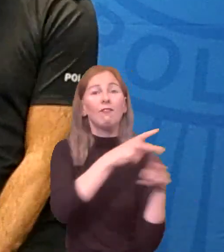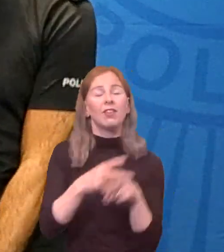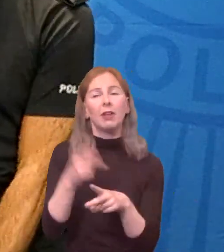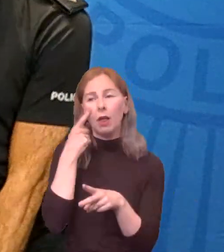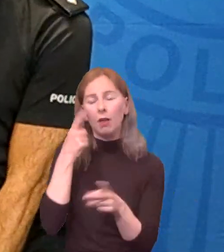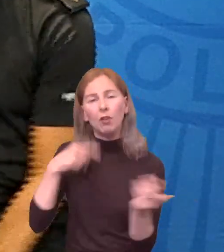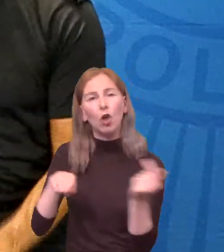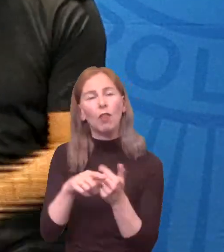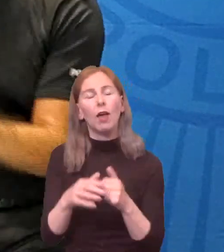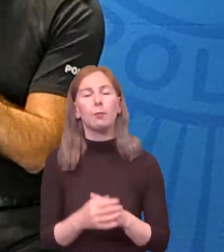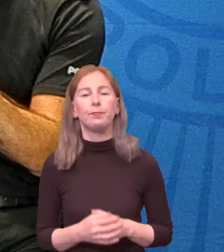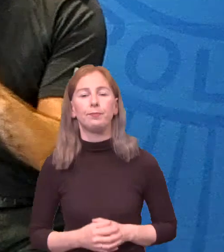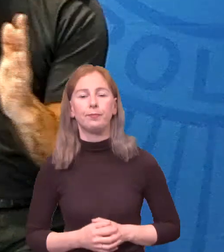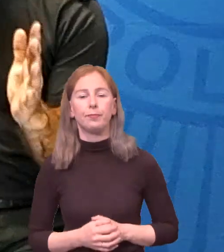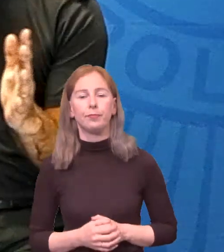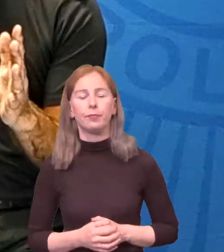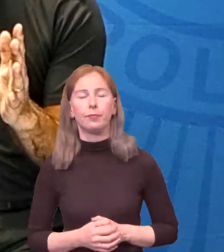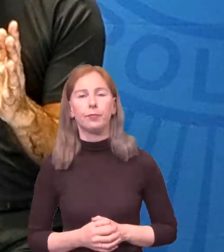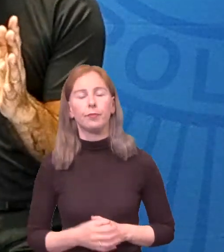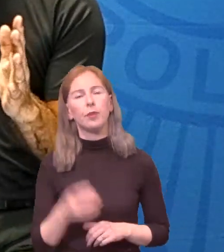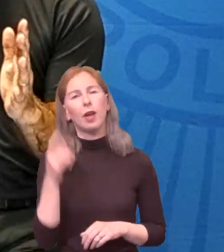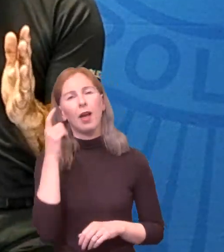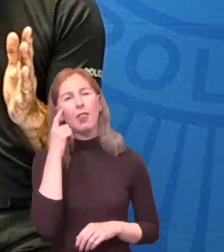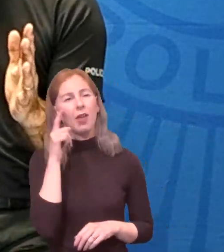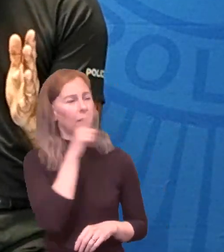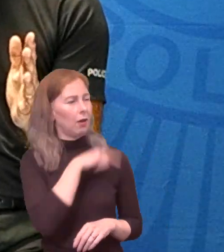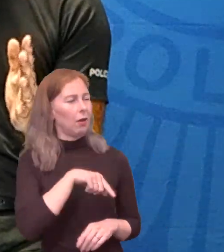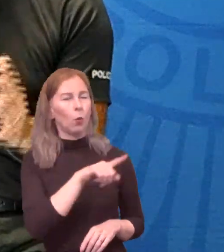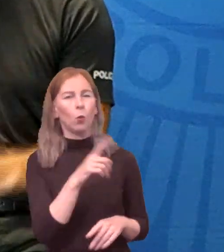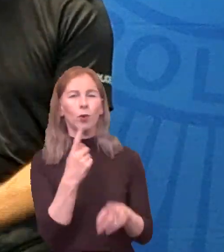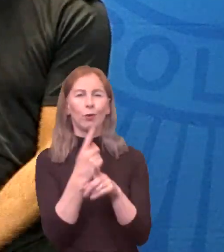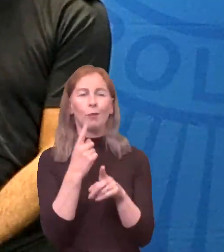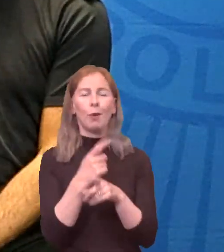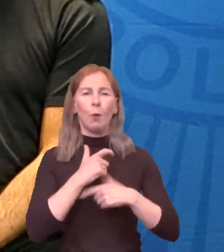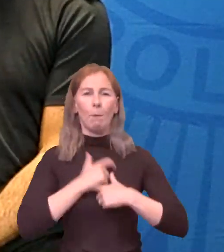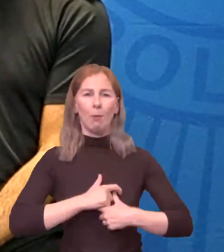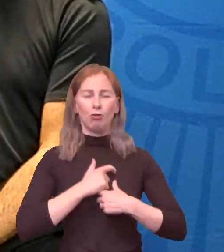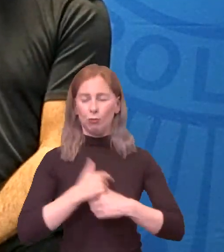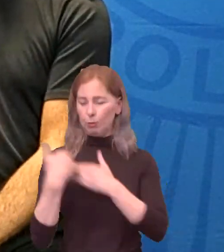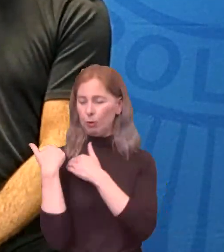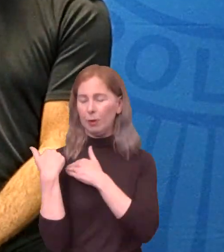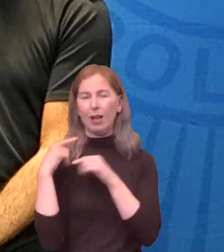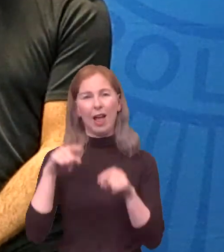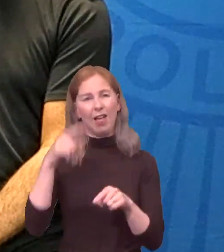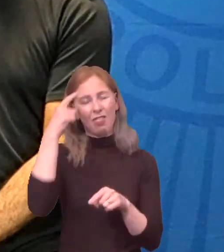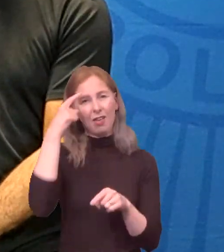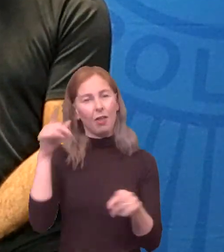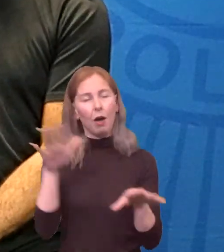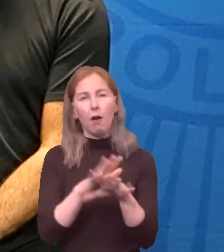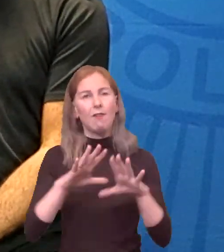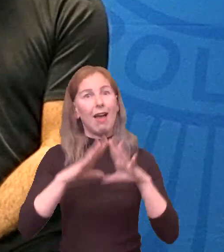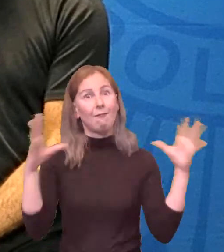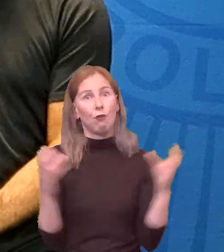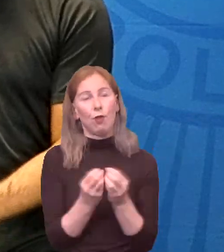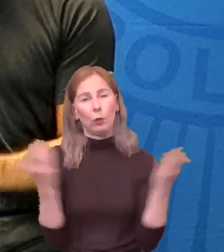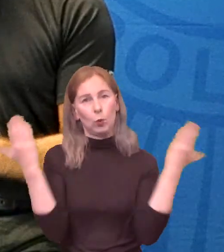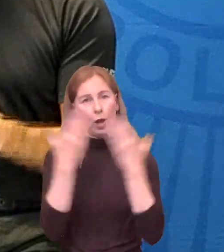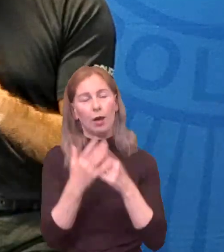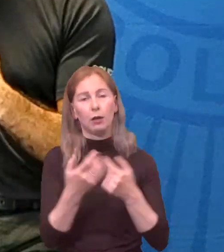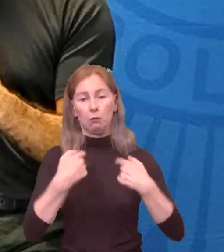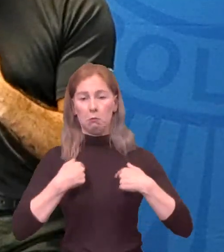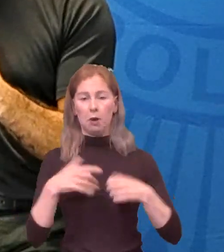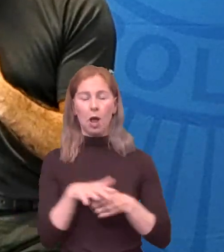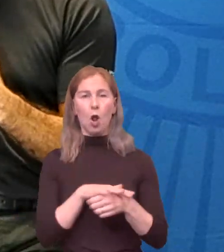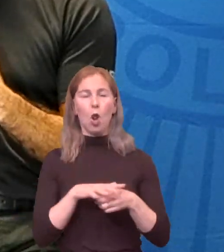one point about personal responsibility kind of spans what we're talking about tonight. So as a local resident, I know that